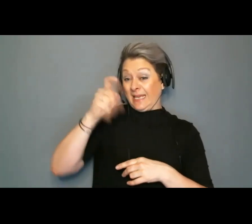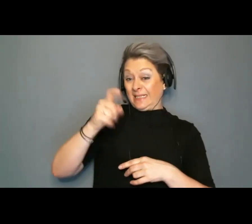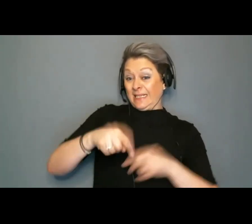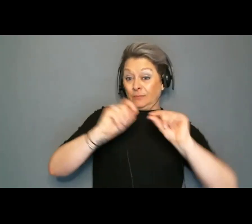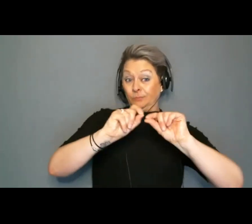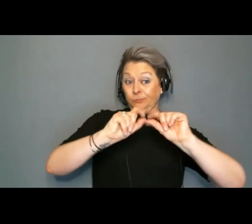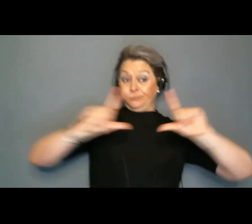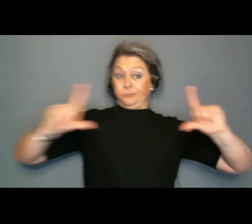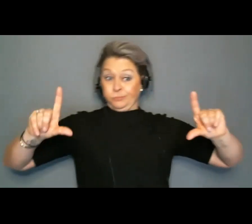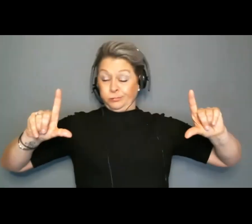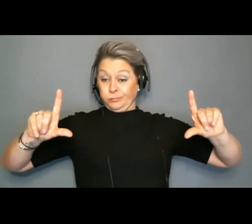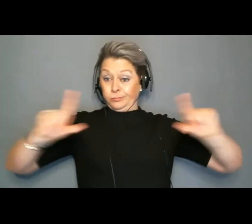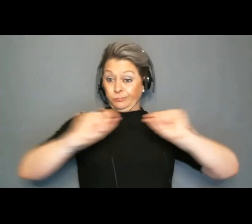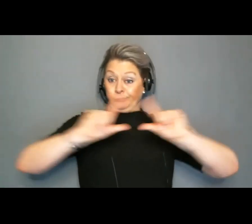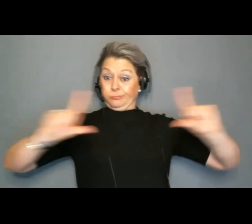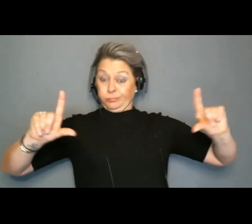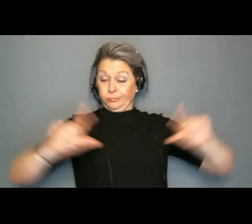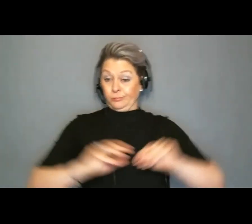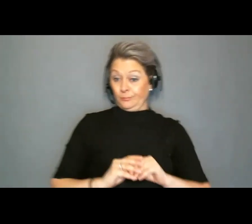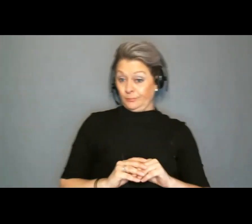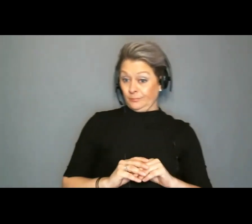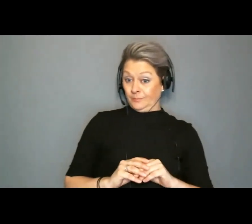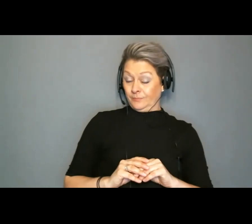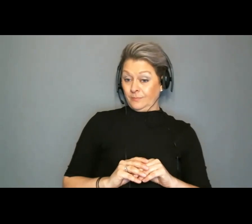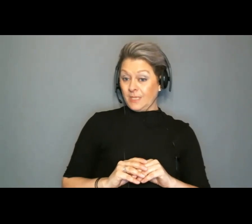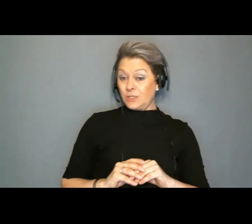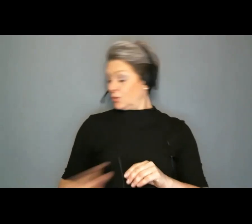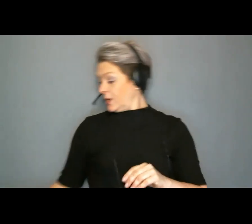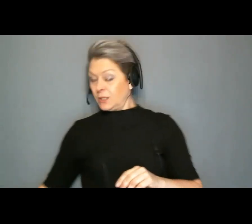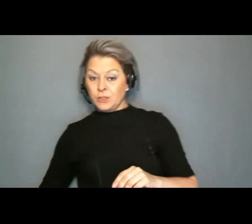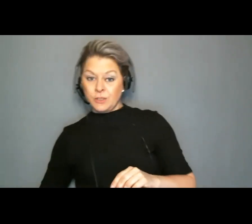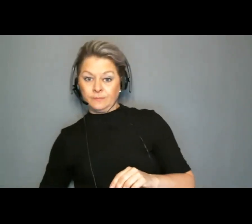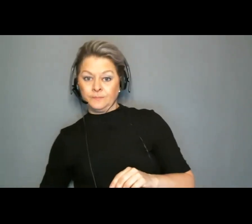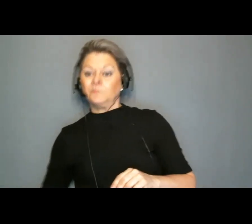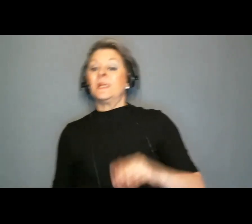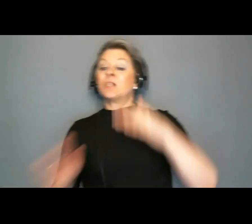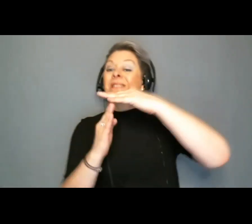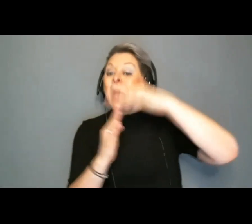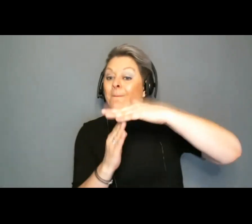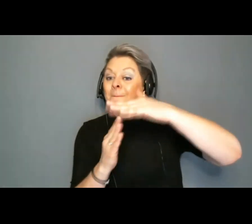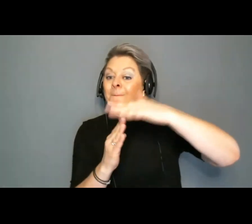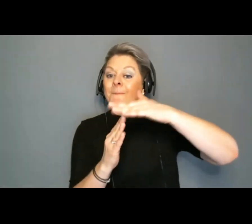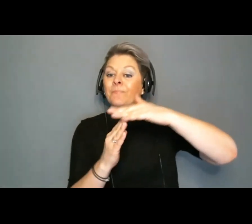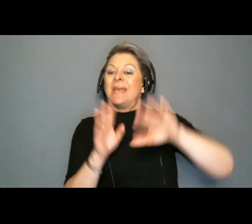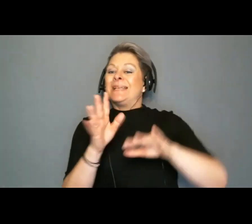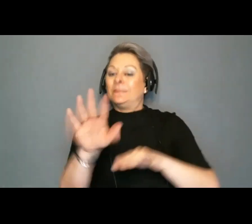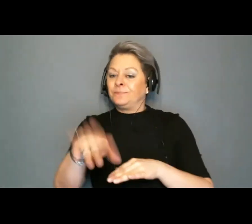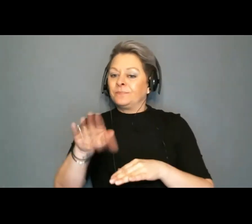bigger, make the full Zoom meeting bigger. So you'd go up on top